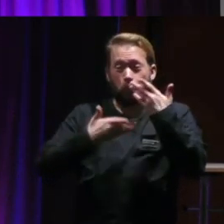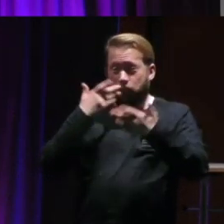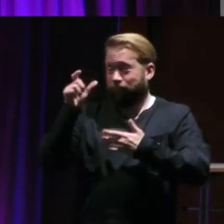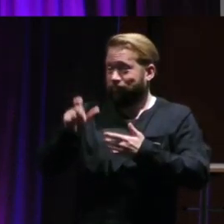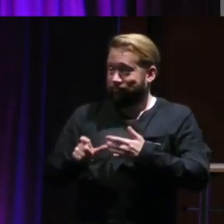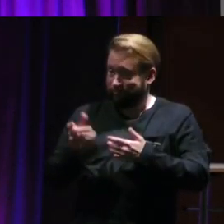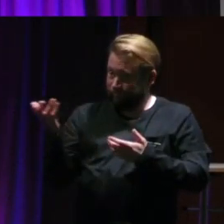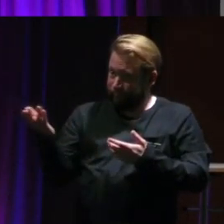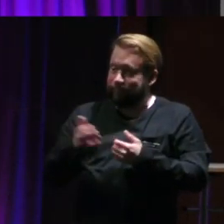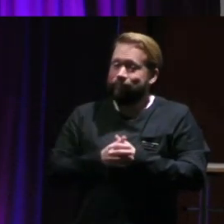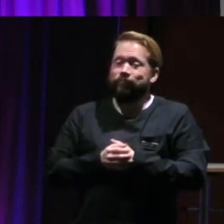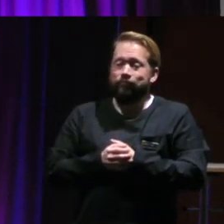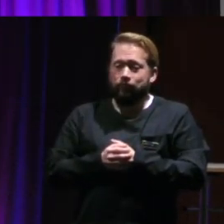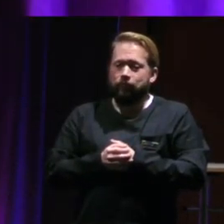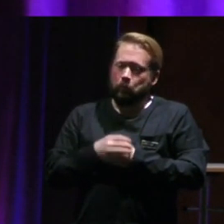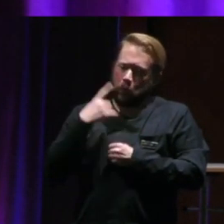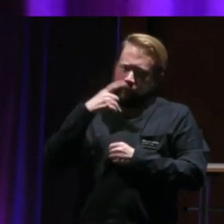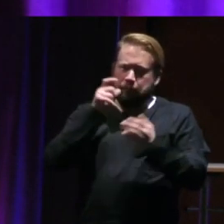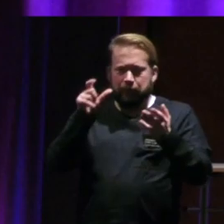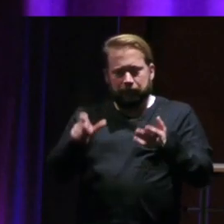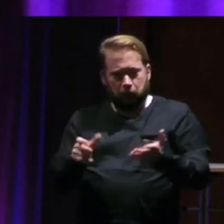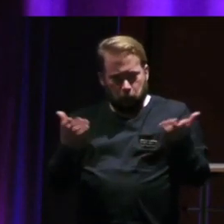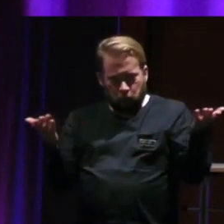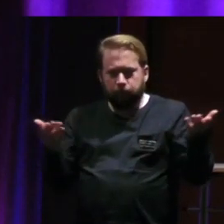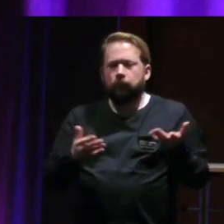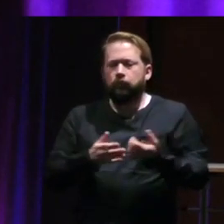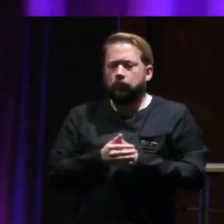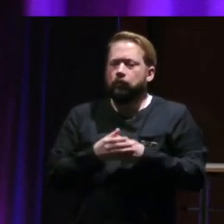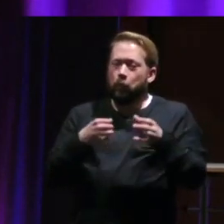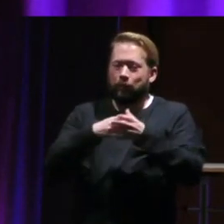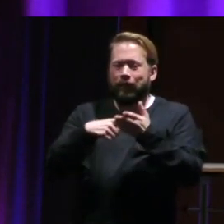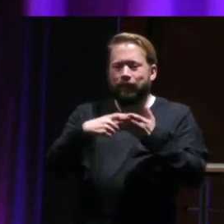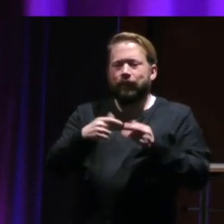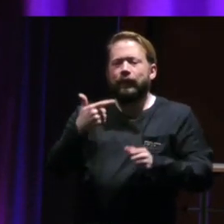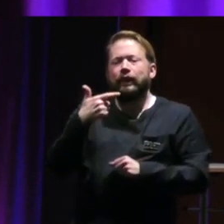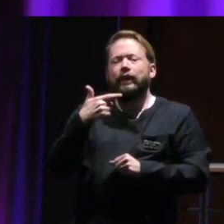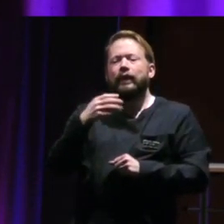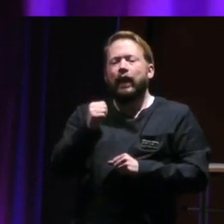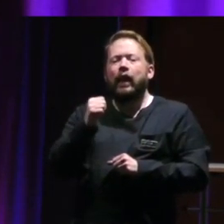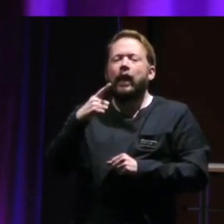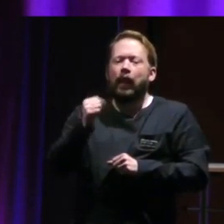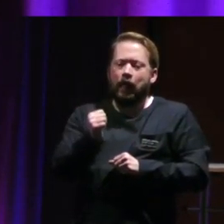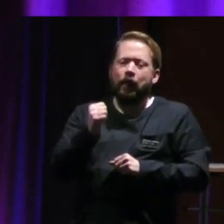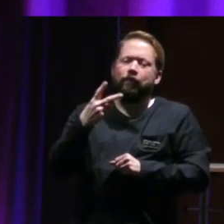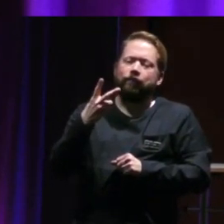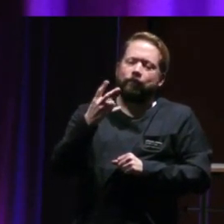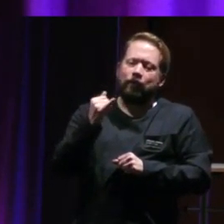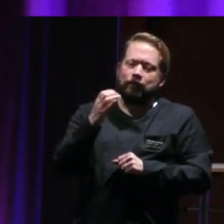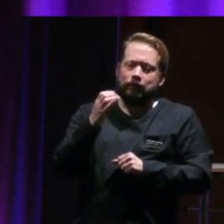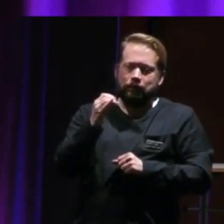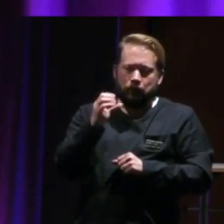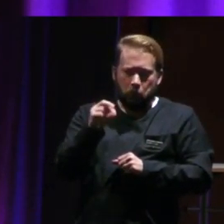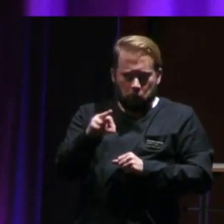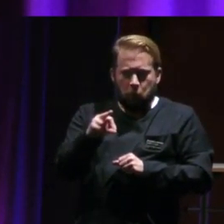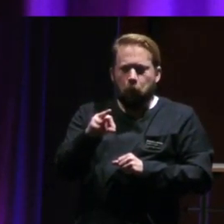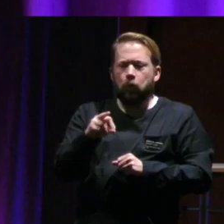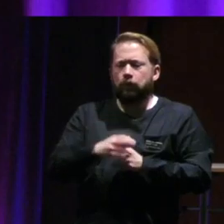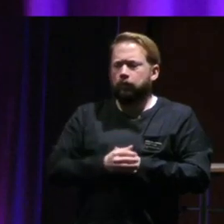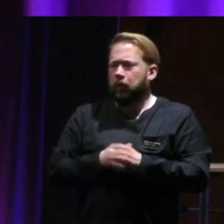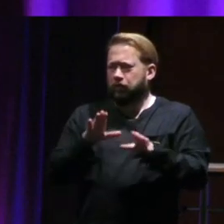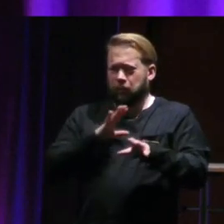and frontman of the band Televisor, that band has been up and running since the 80s, I